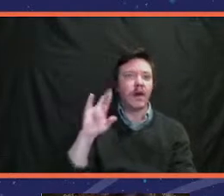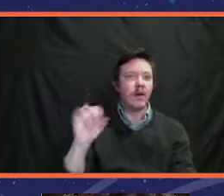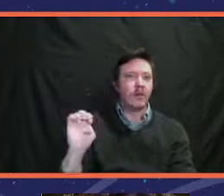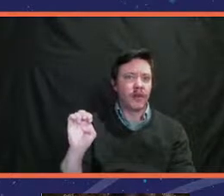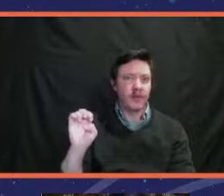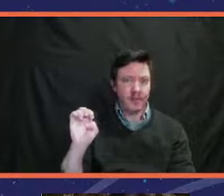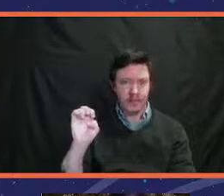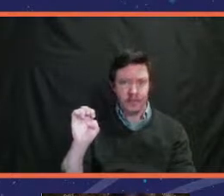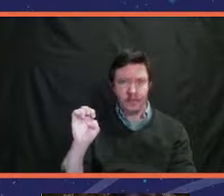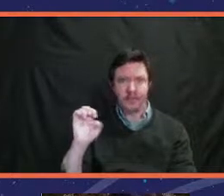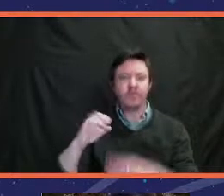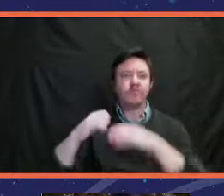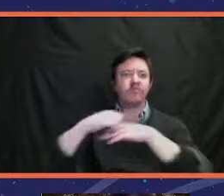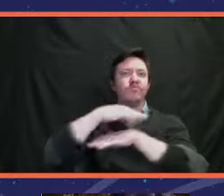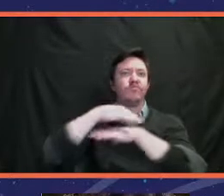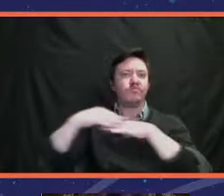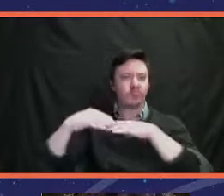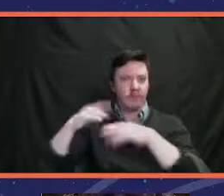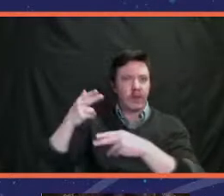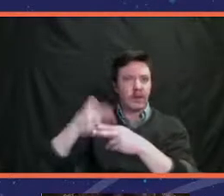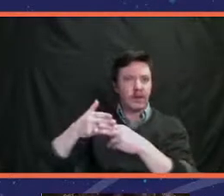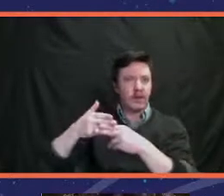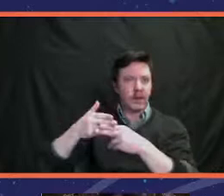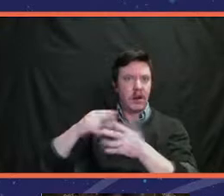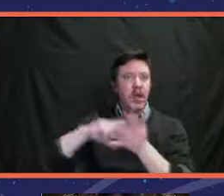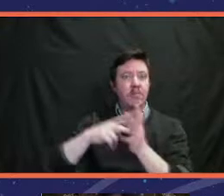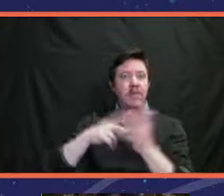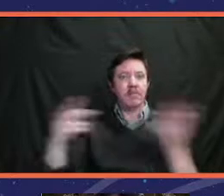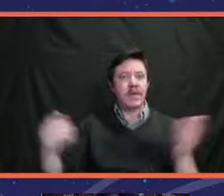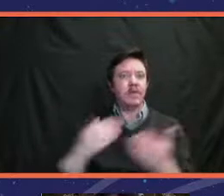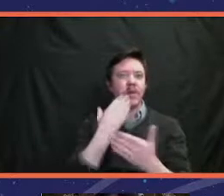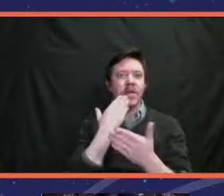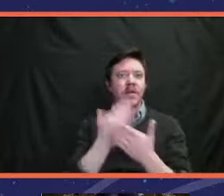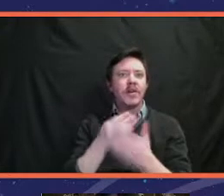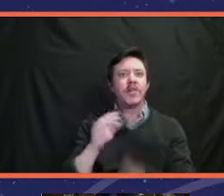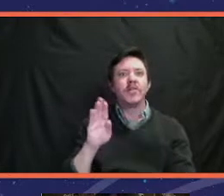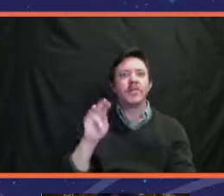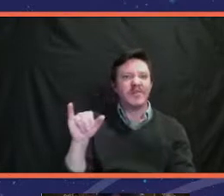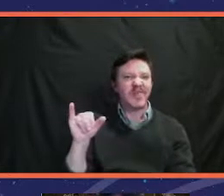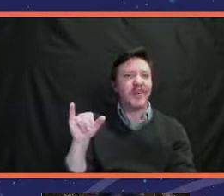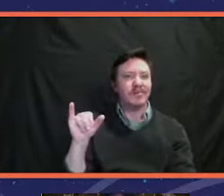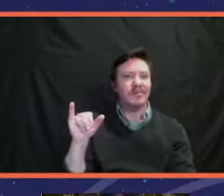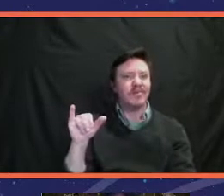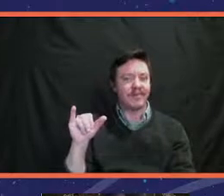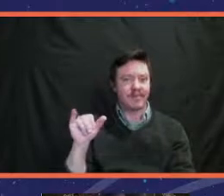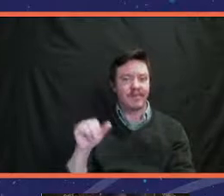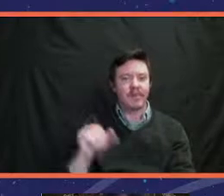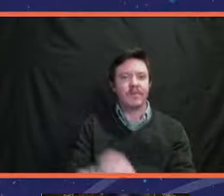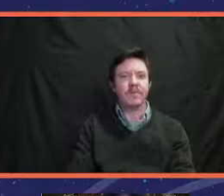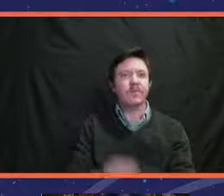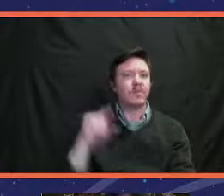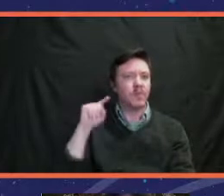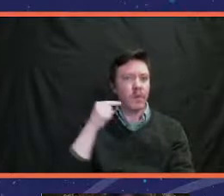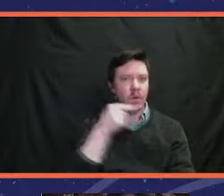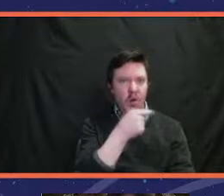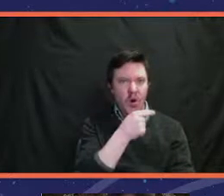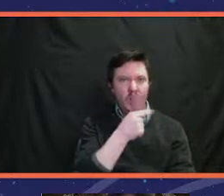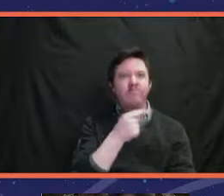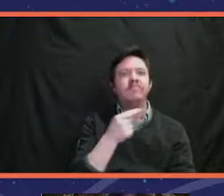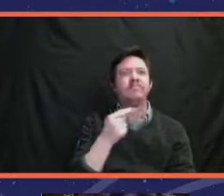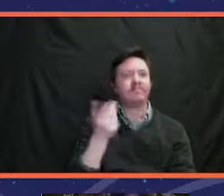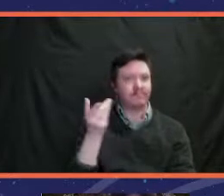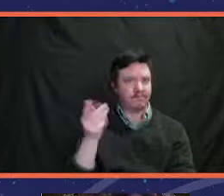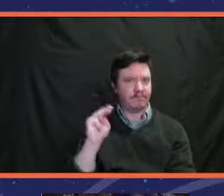manumin is actually means good berry in Ojibwe, and corn maize, of course. And there's an